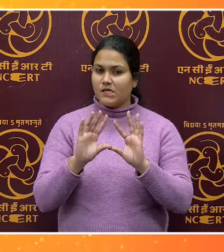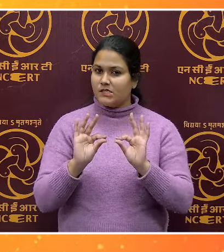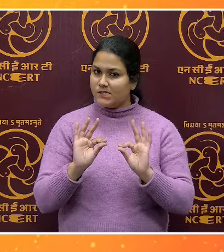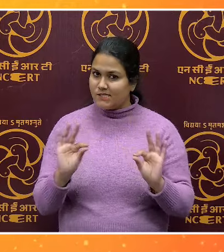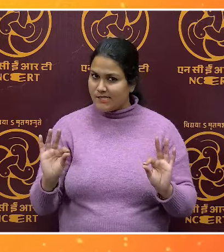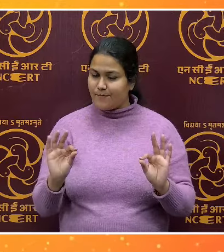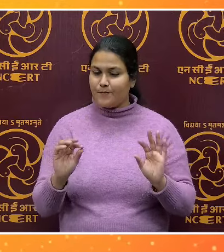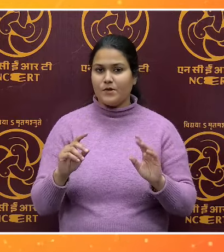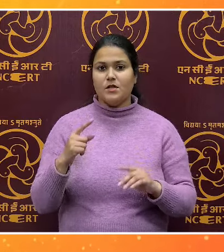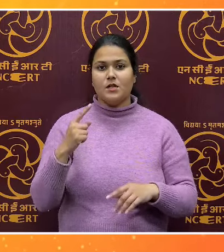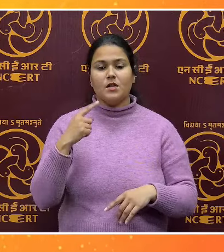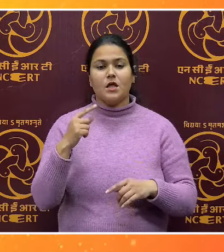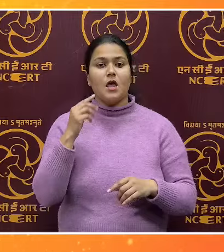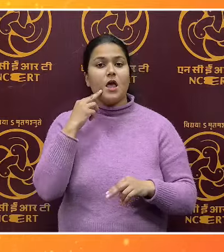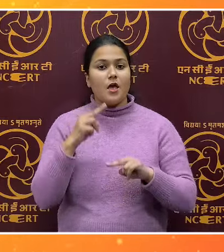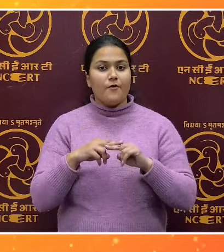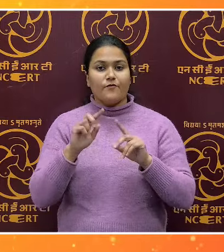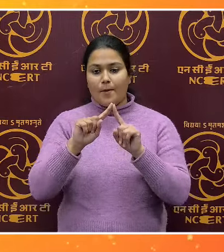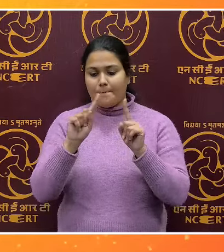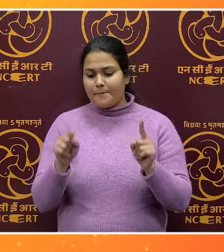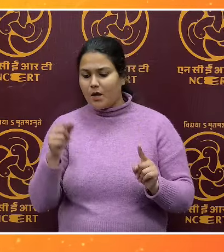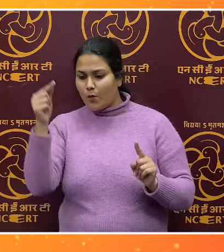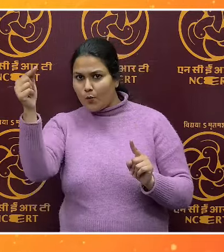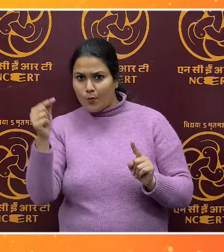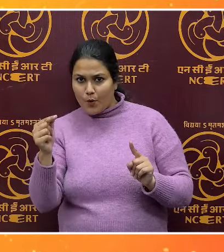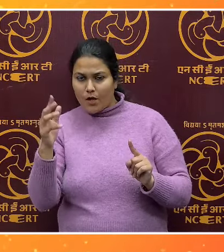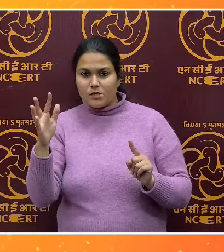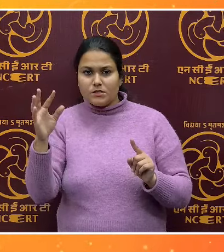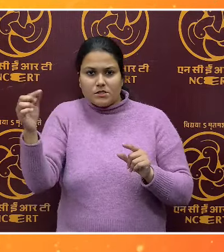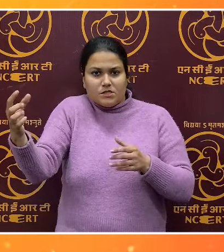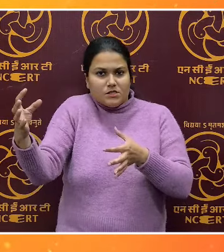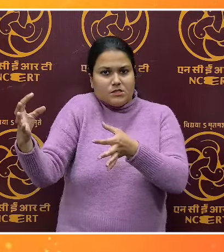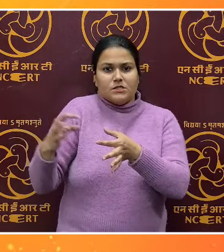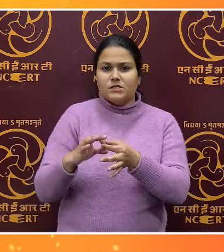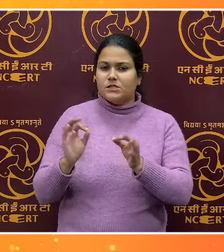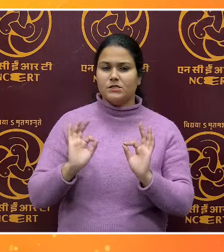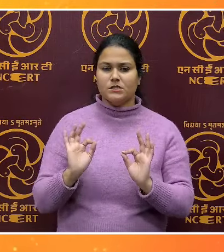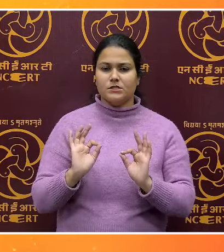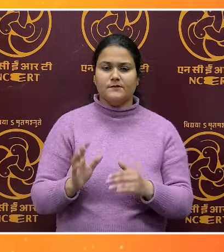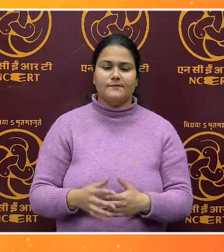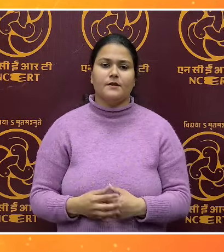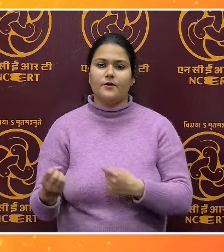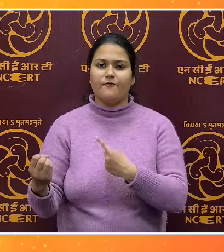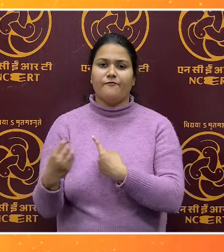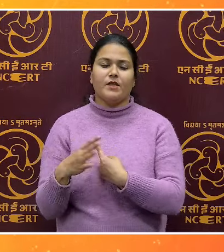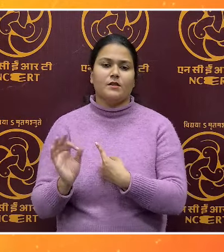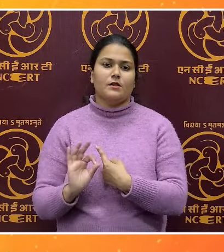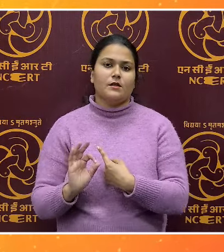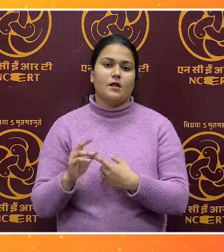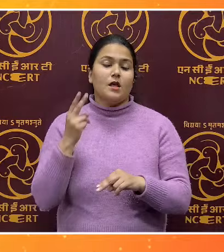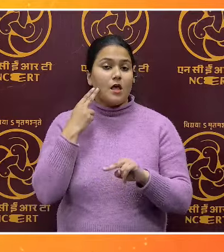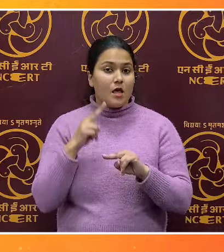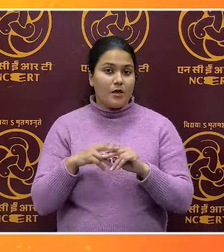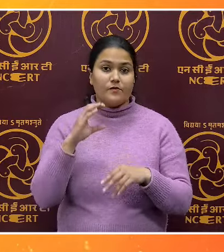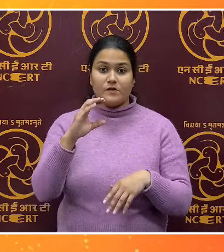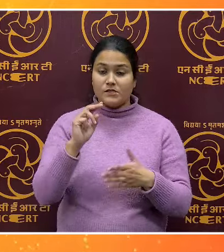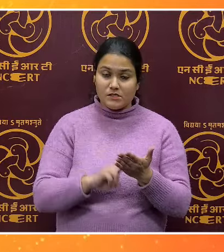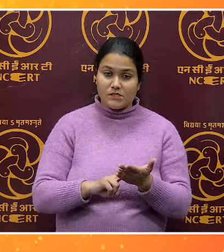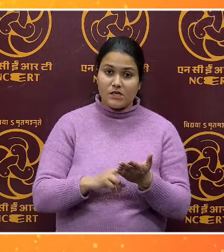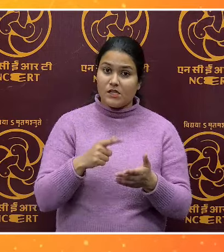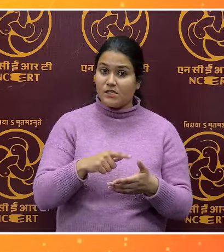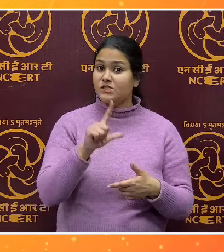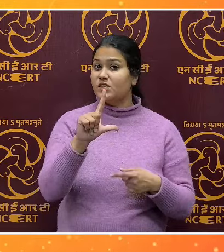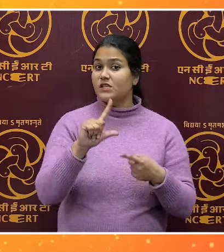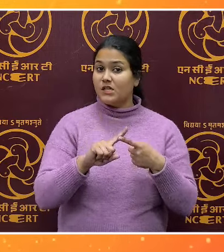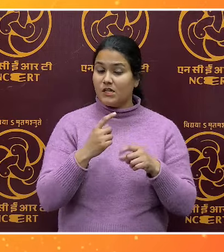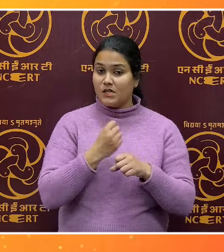just coming outside the square bracket and does not forming the coordination sphere. But in the case of Cn, it is a ligand,